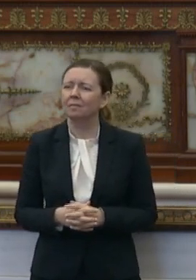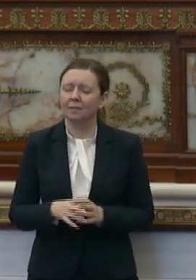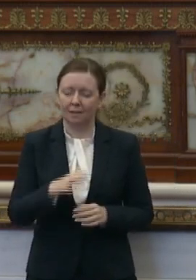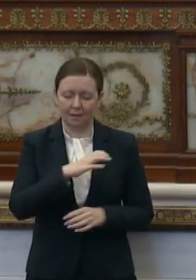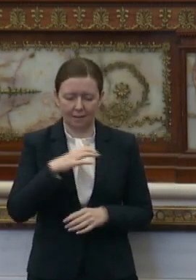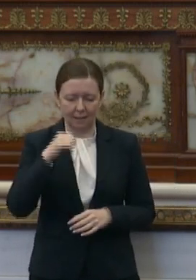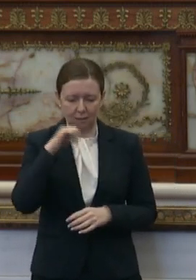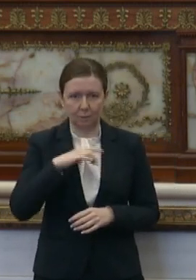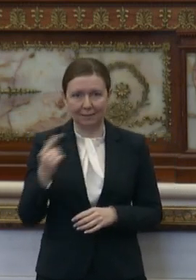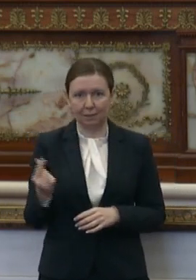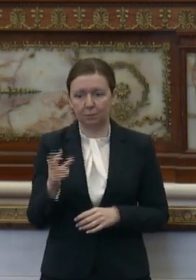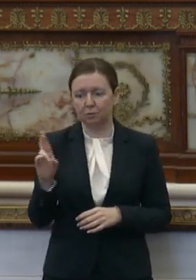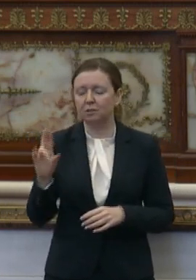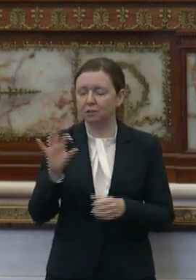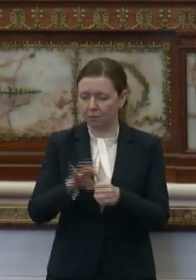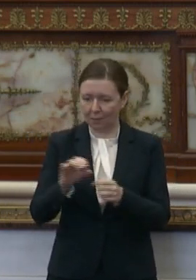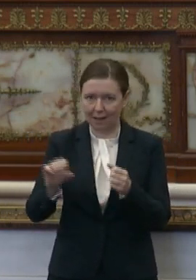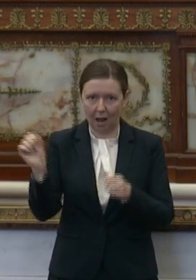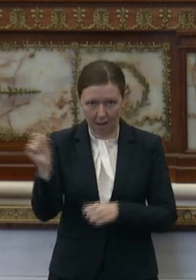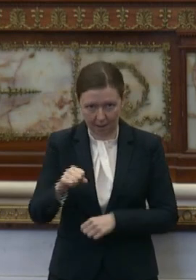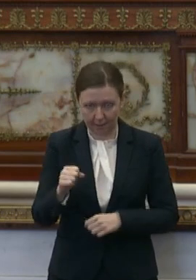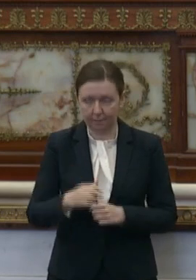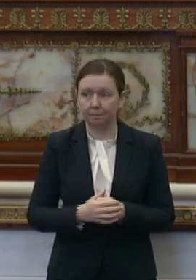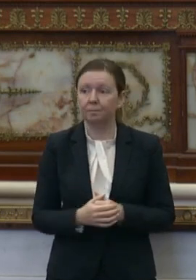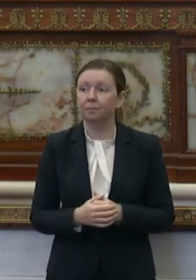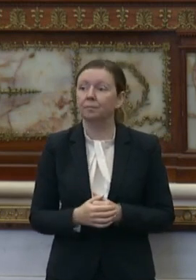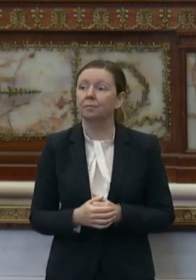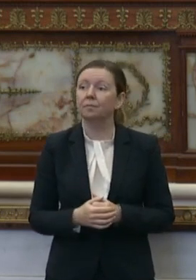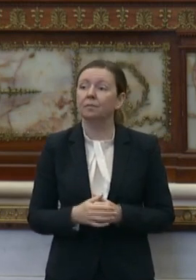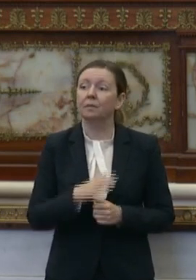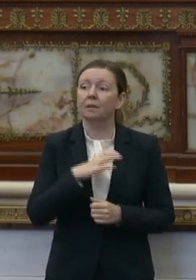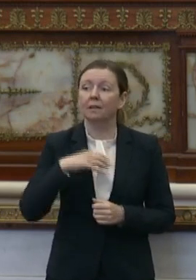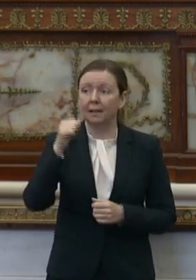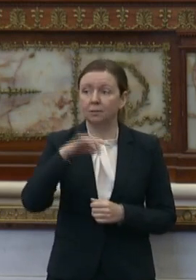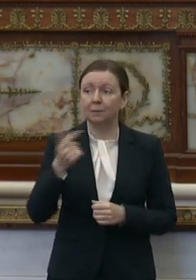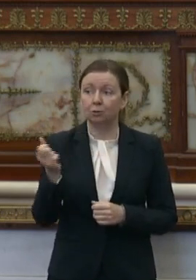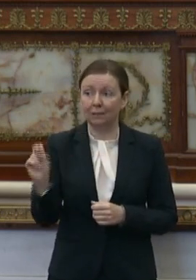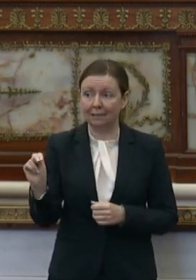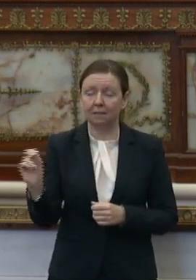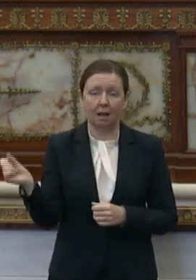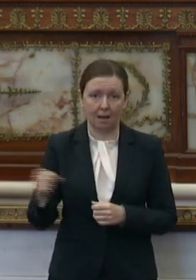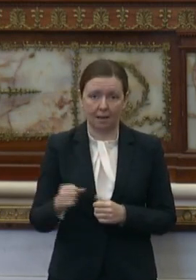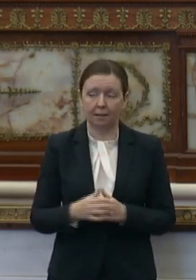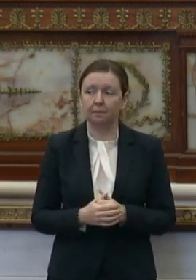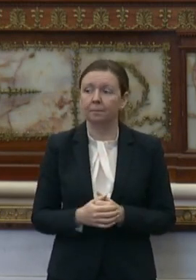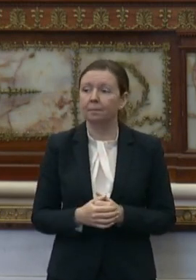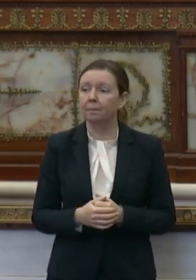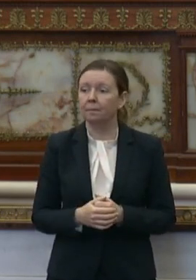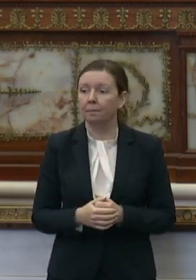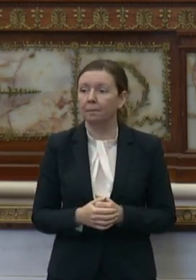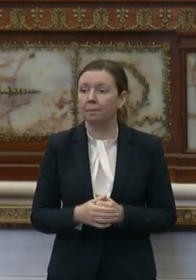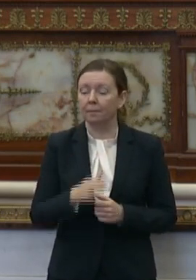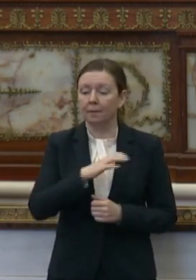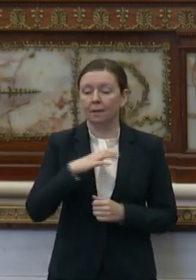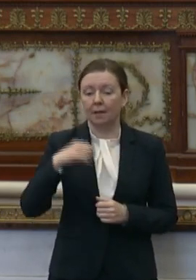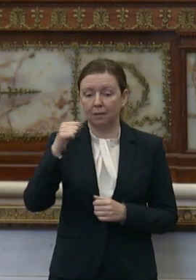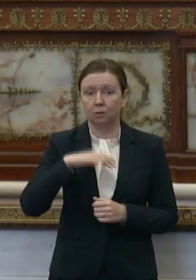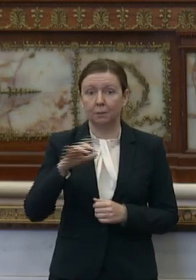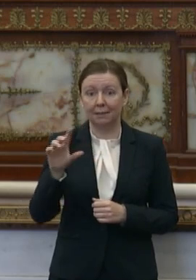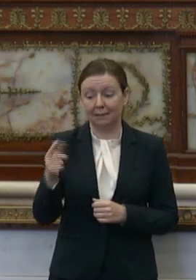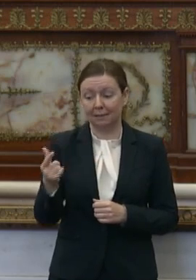Councilwoman Gilmore Richardson is voting aye. Councilman Green? Aye. Councilwoman